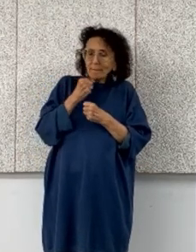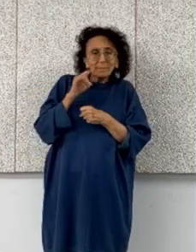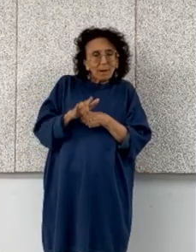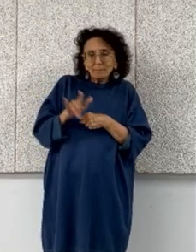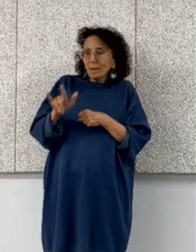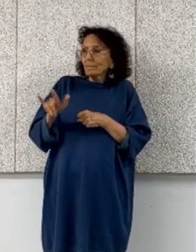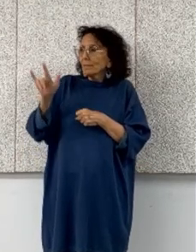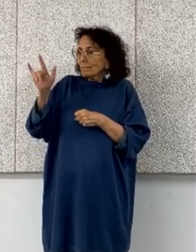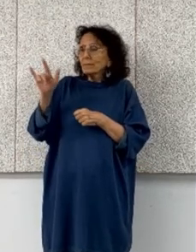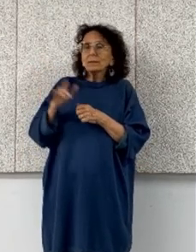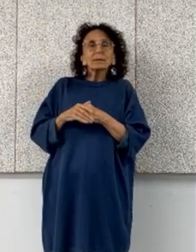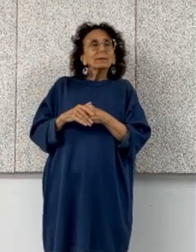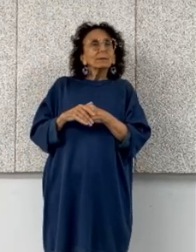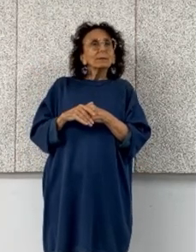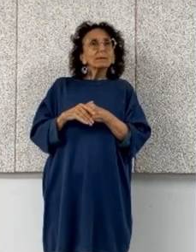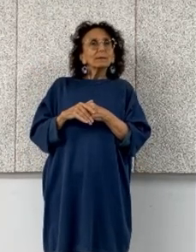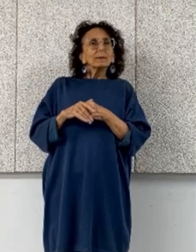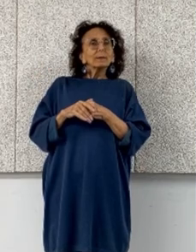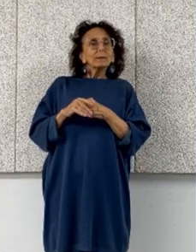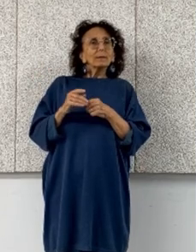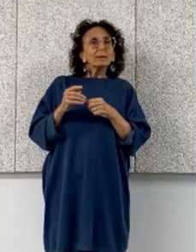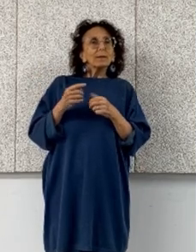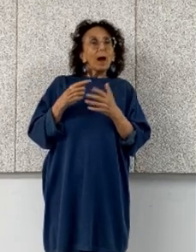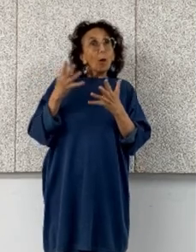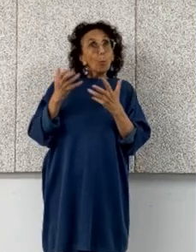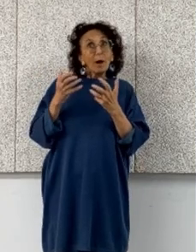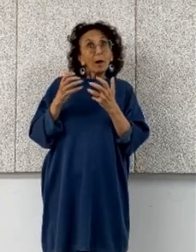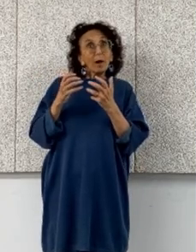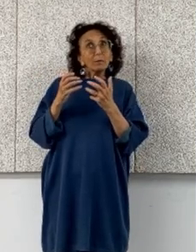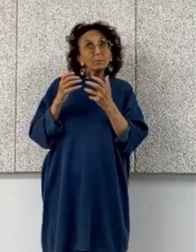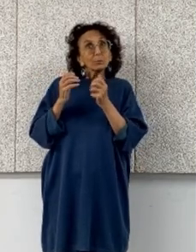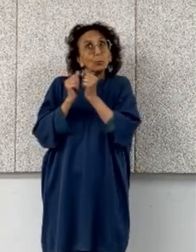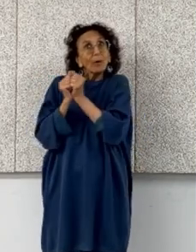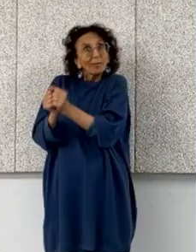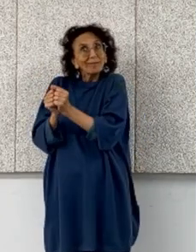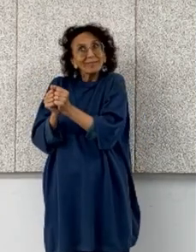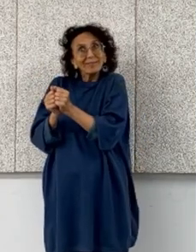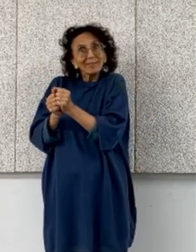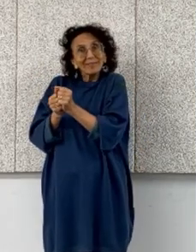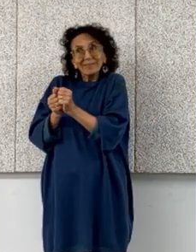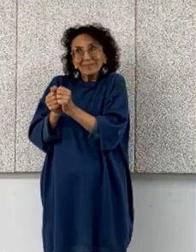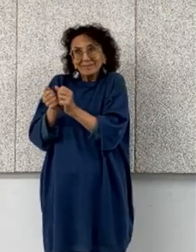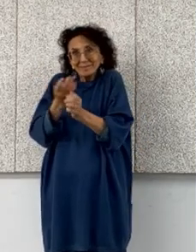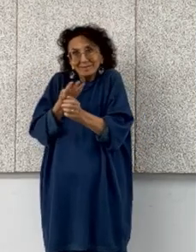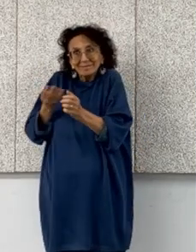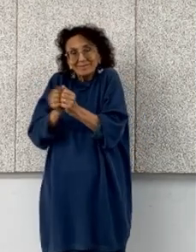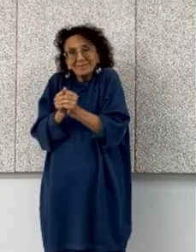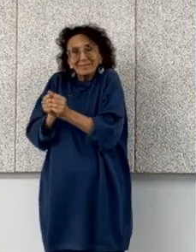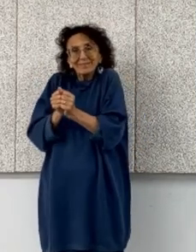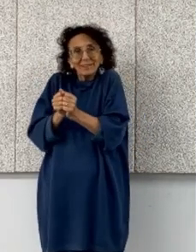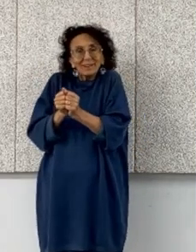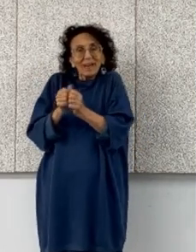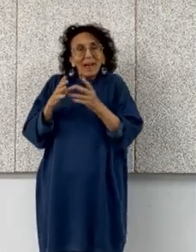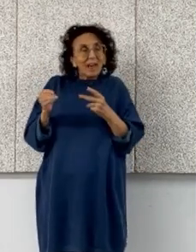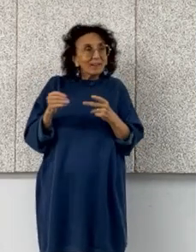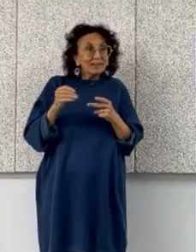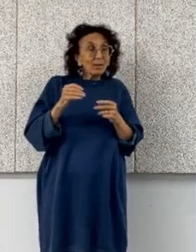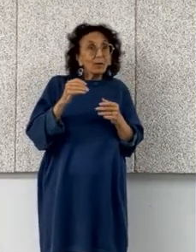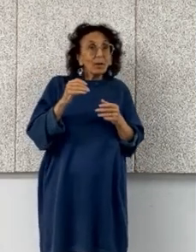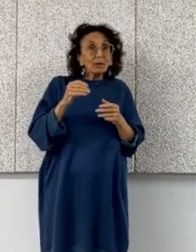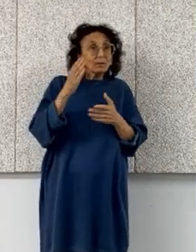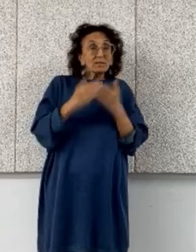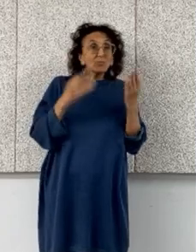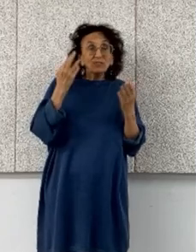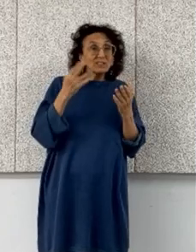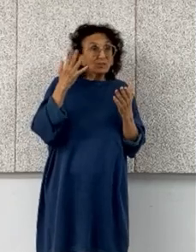very much, and I want to be with them. And also, there are very practical reasons why I have to